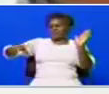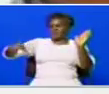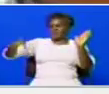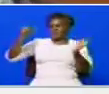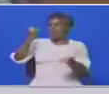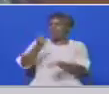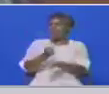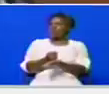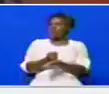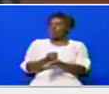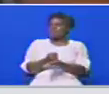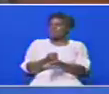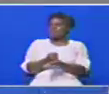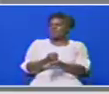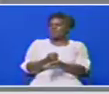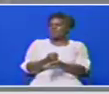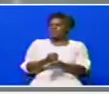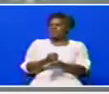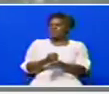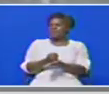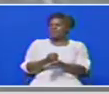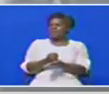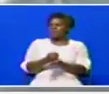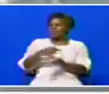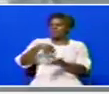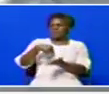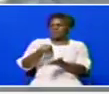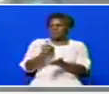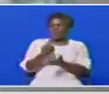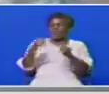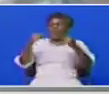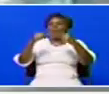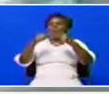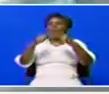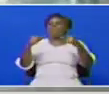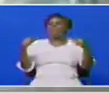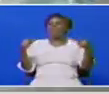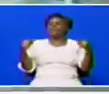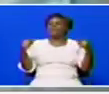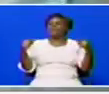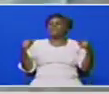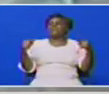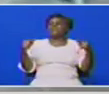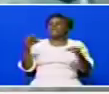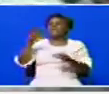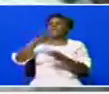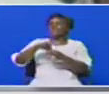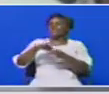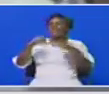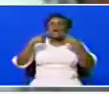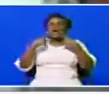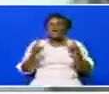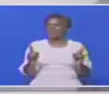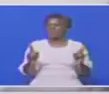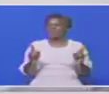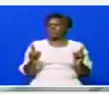Office, that we contest the elections, the results,